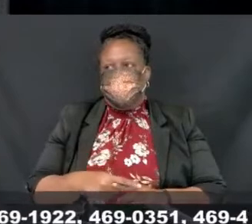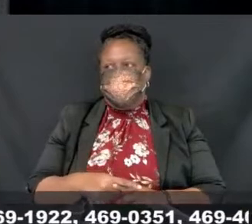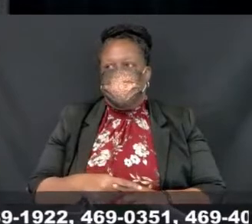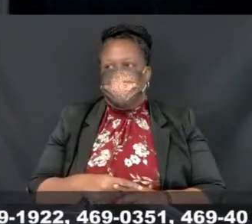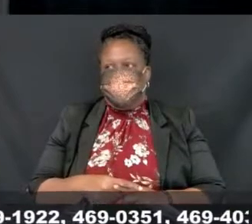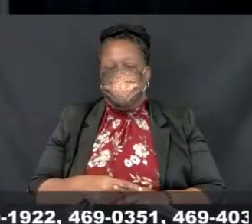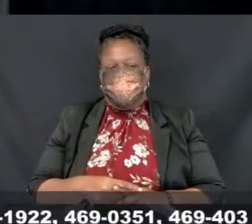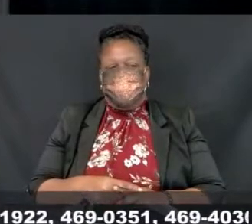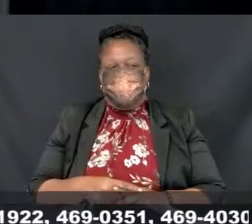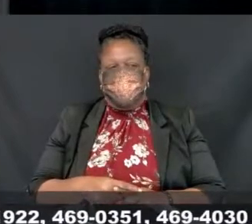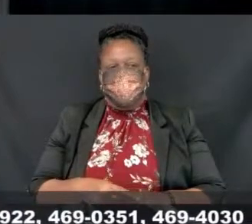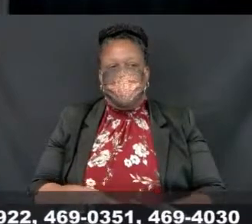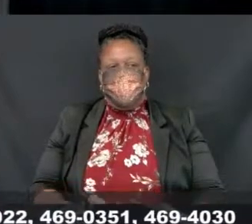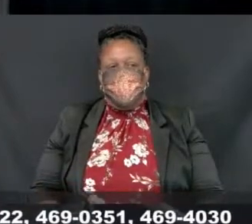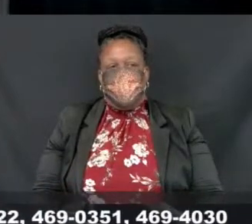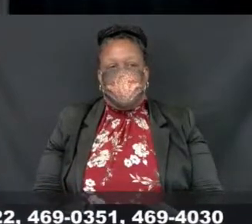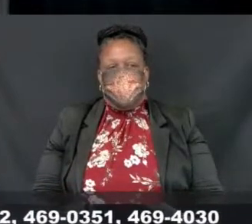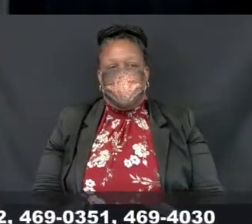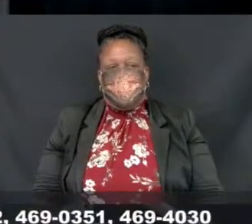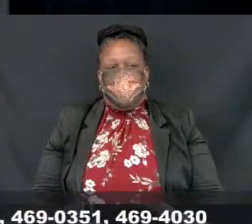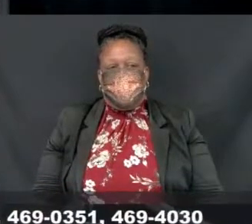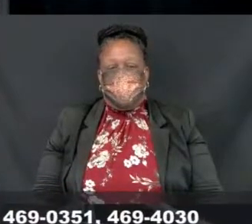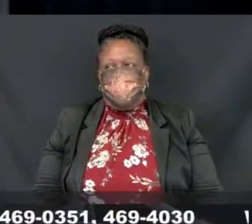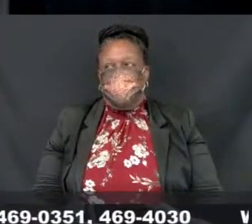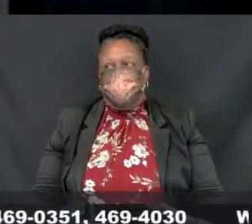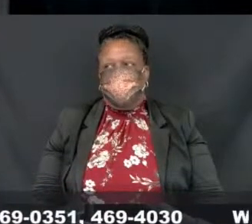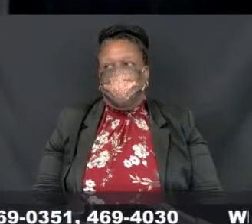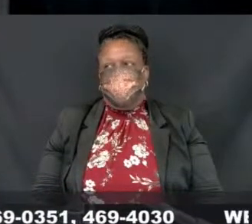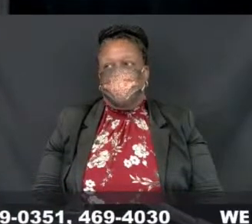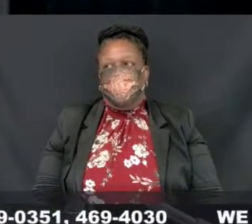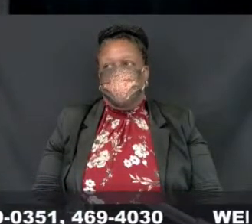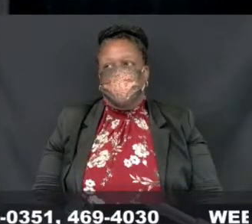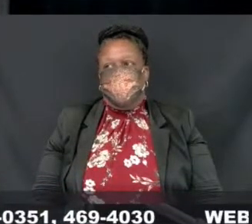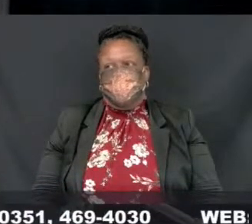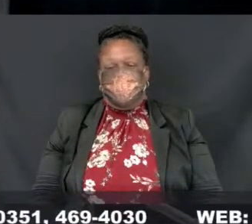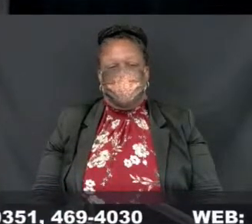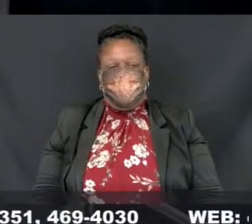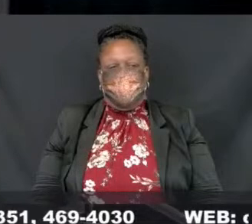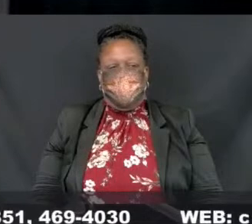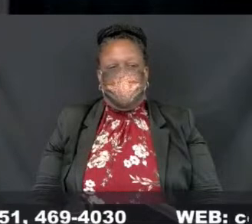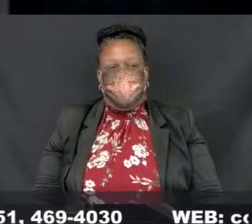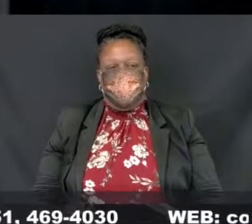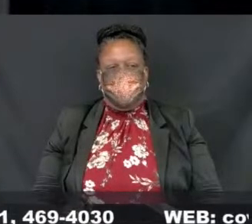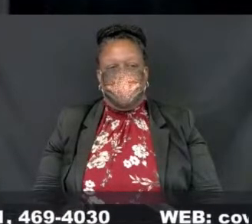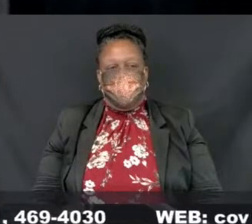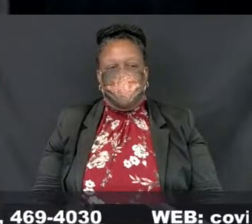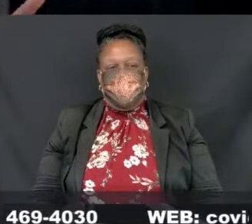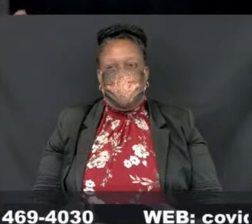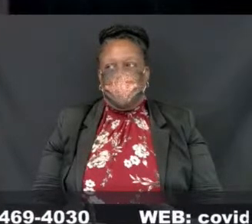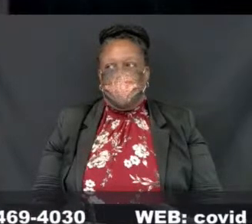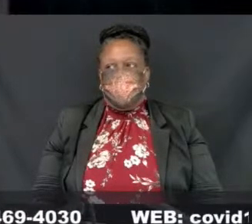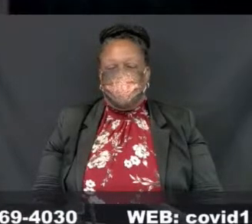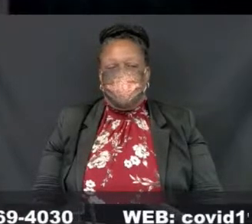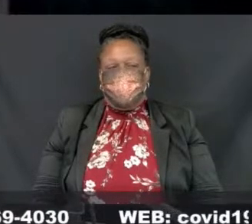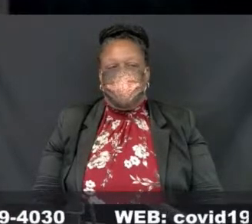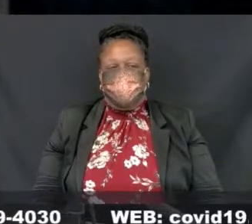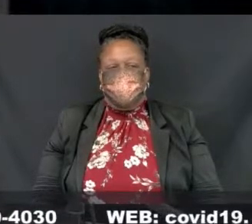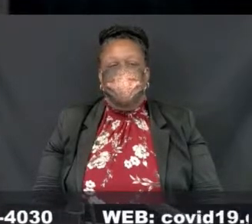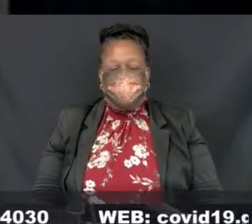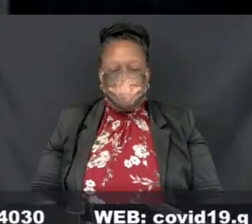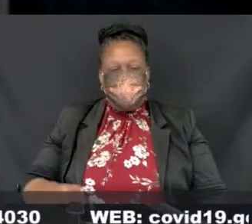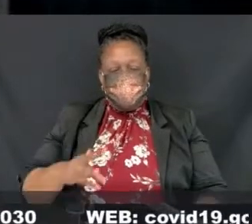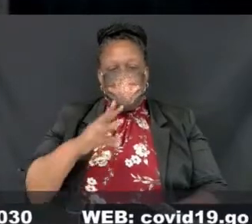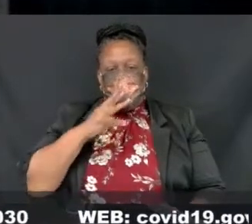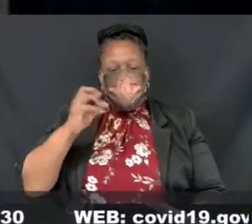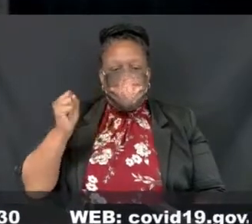would say, ah. Once we hear that, we know that, she need the step. She won't just go the inches. It was fun.